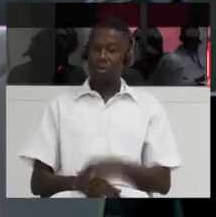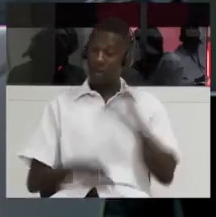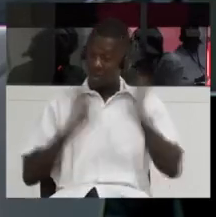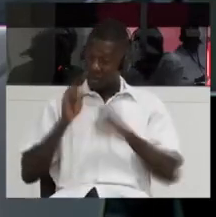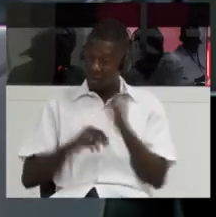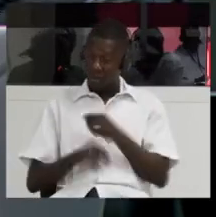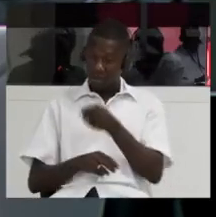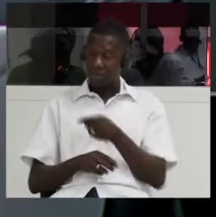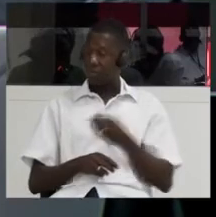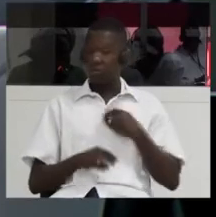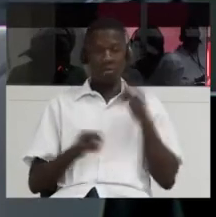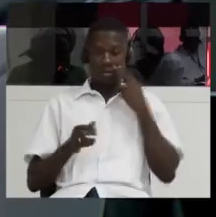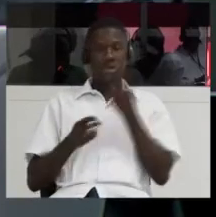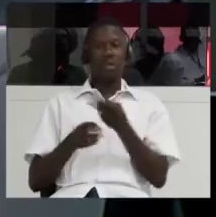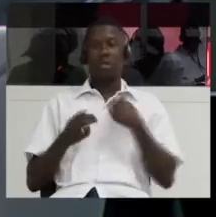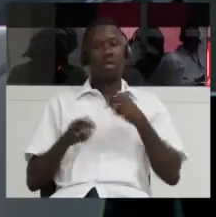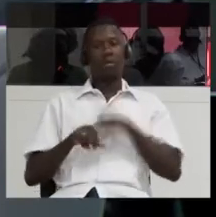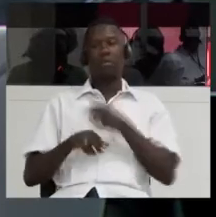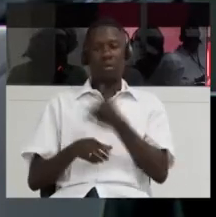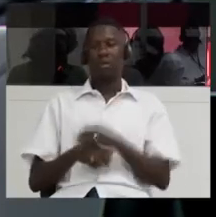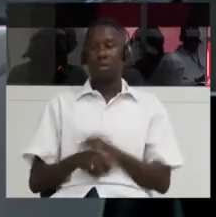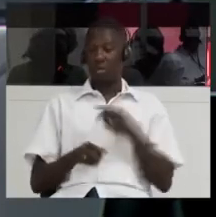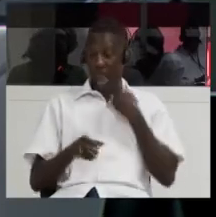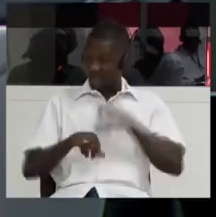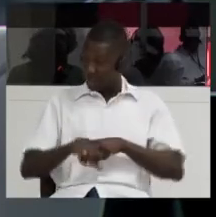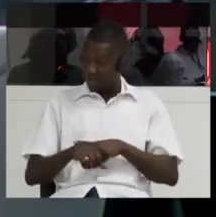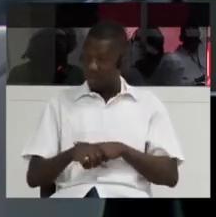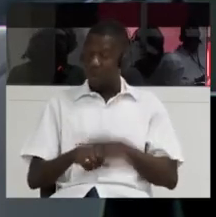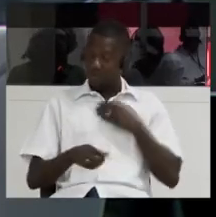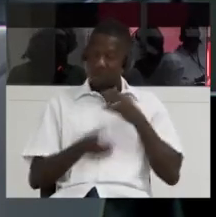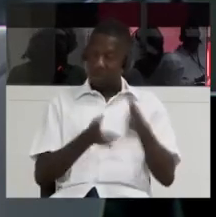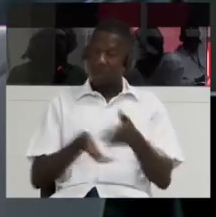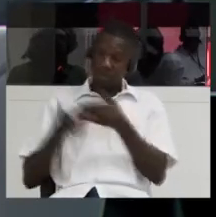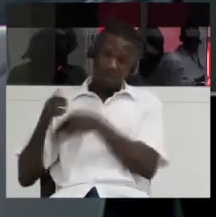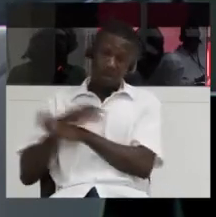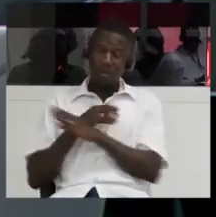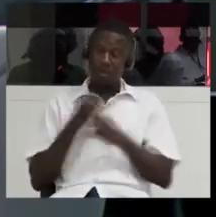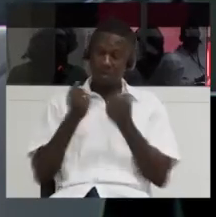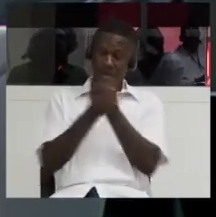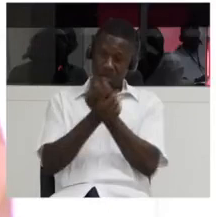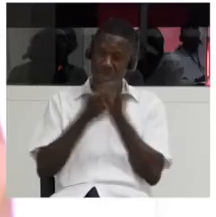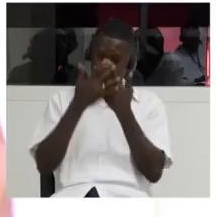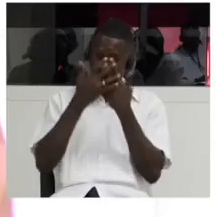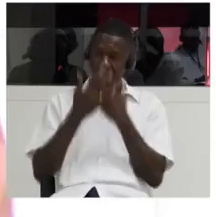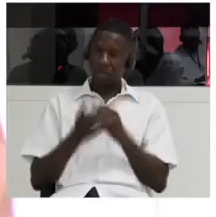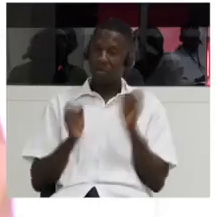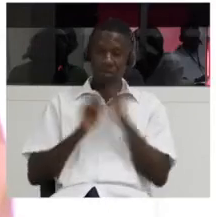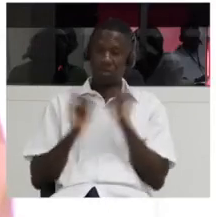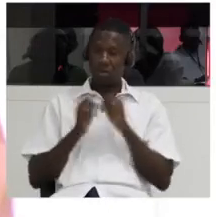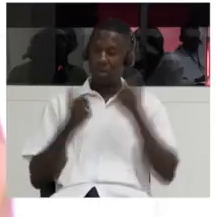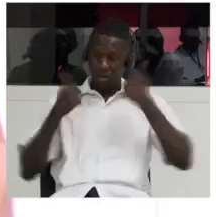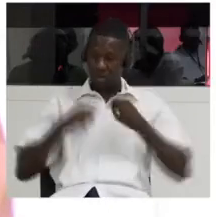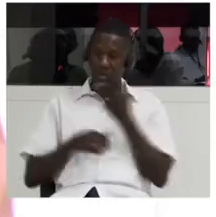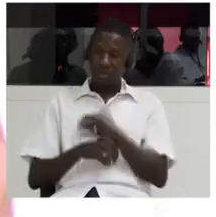At that moment? Yes. Until he was handed over? Until he was taken to the cells? Yes. Nothing happened to him? Nothing happened. He was your